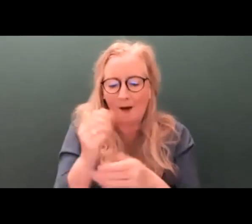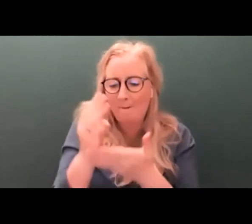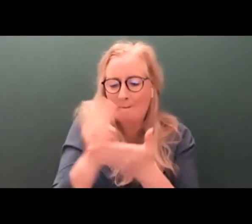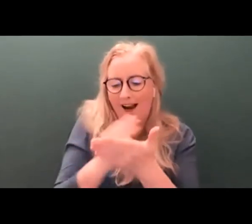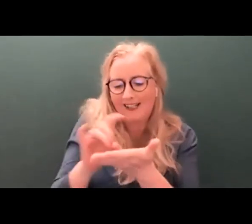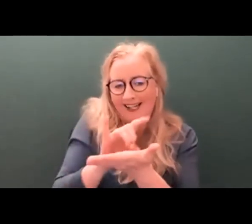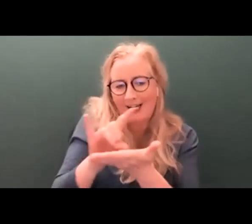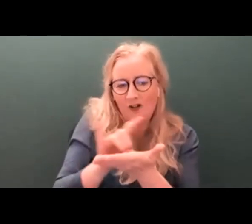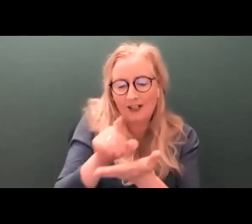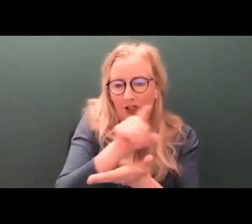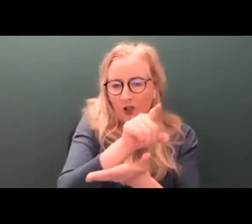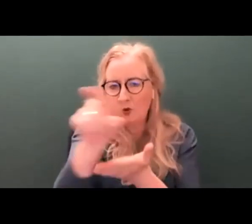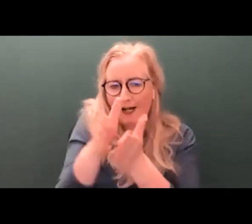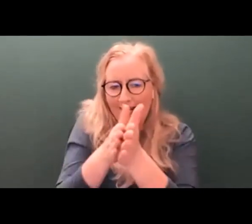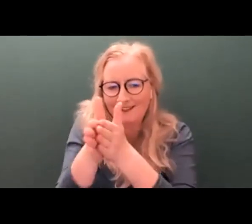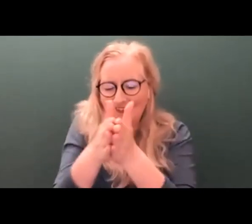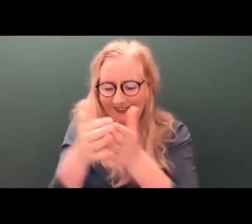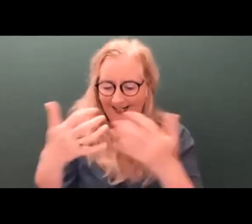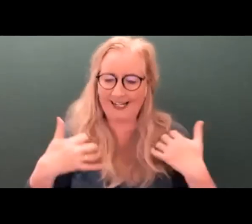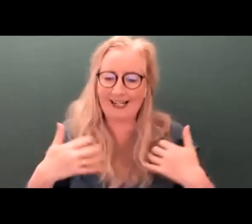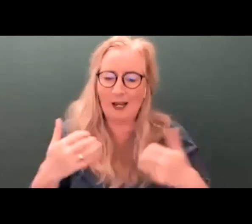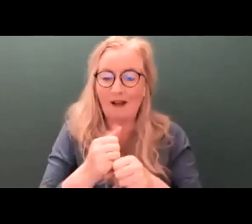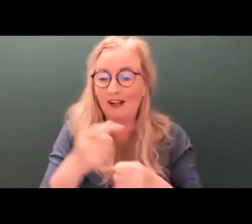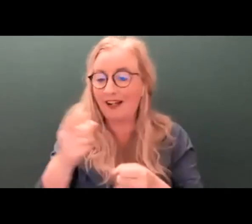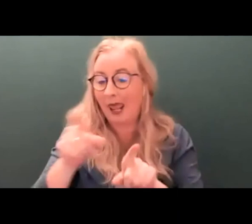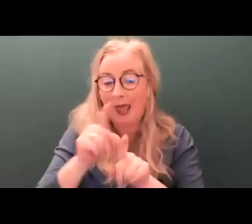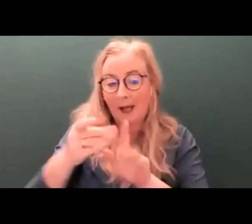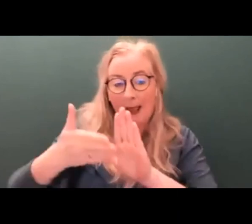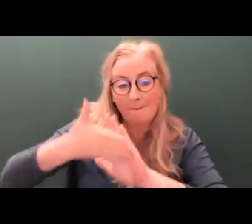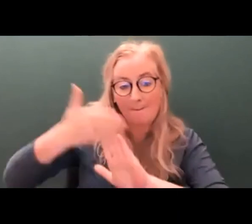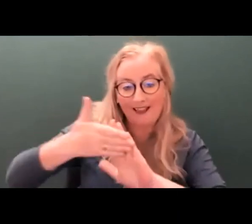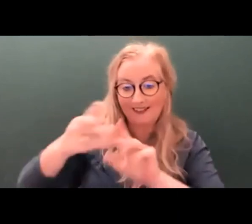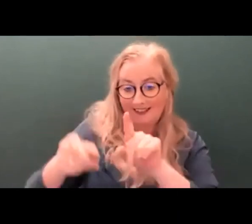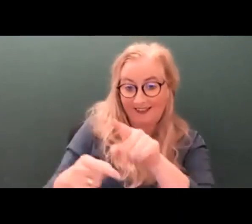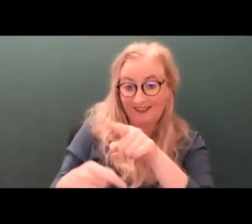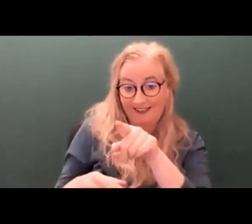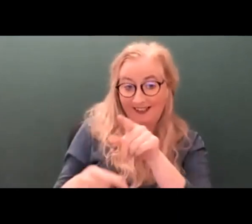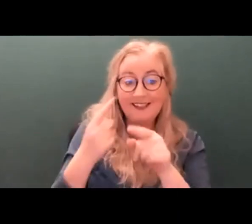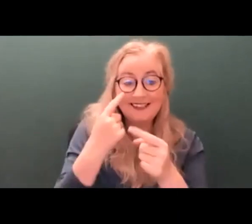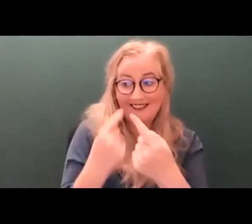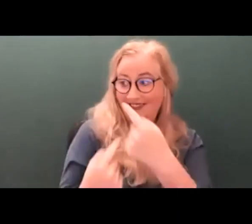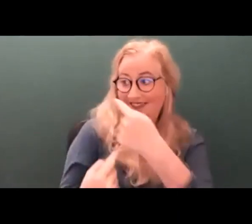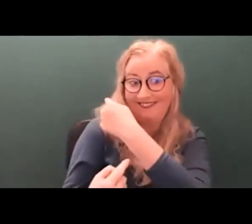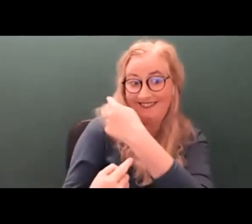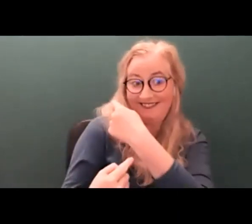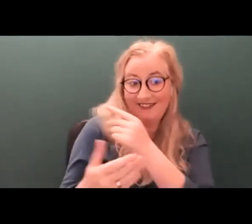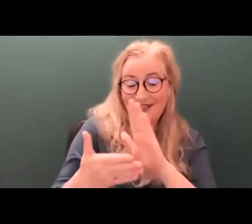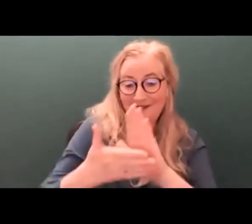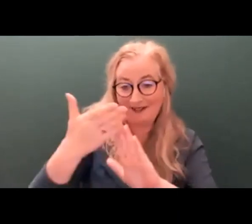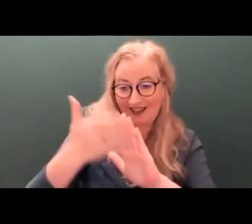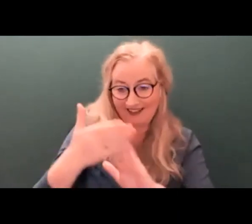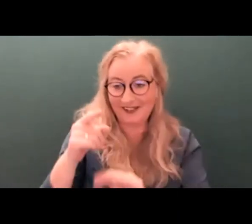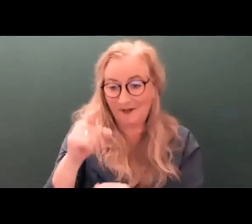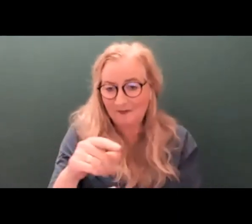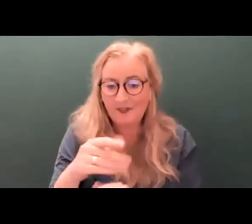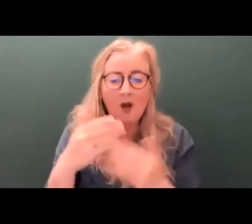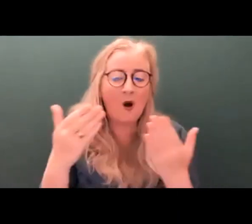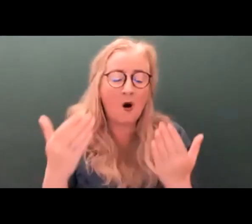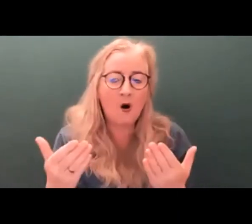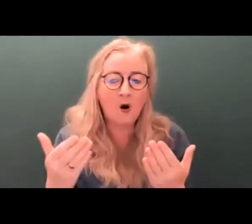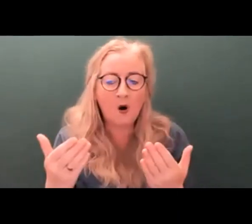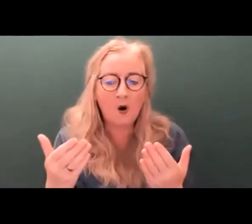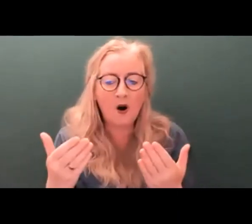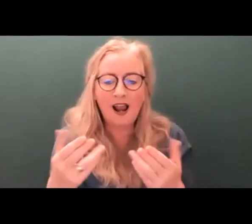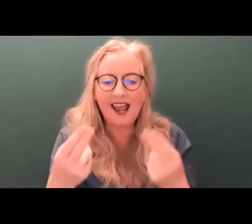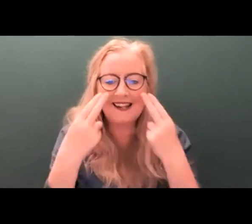you're excited about, whether it's a built monument like this is the Hellfire Club behind me, or whether it's the